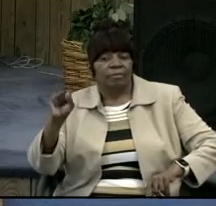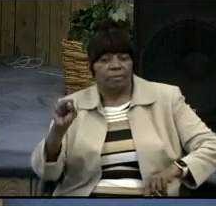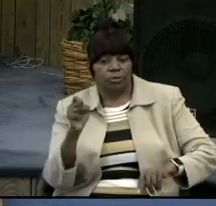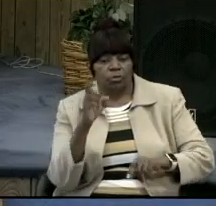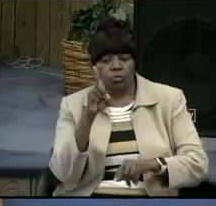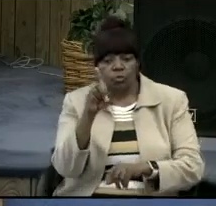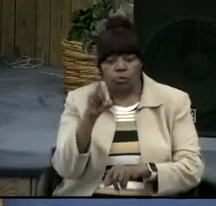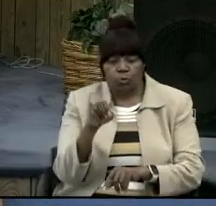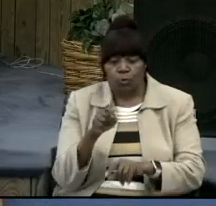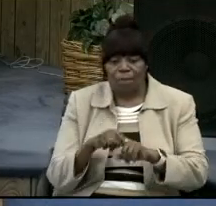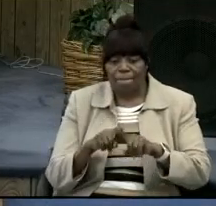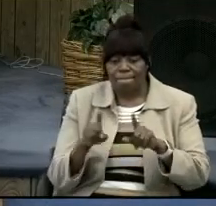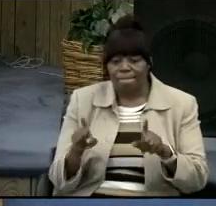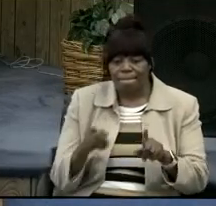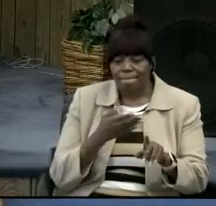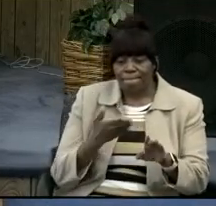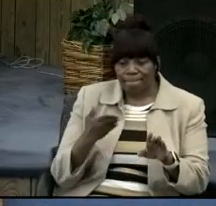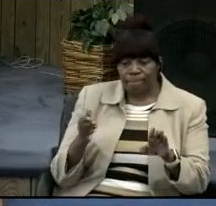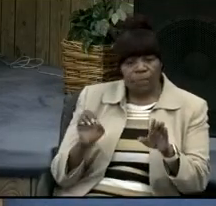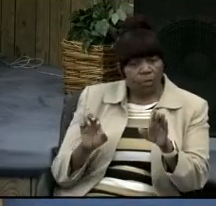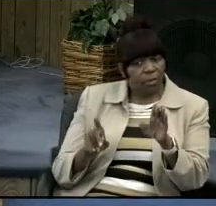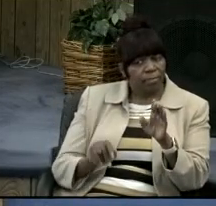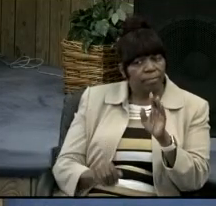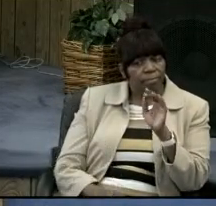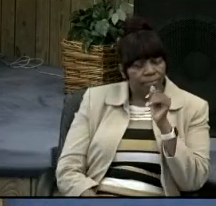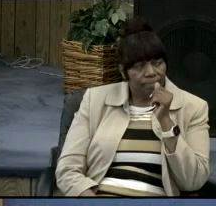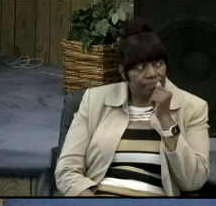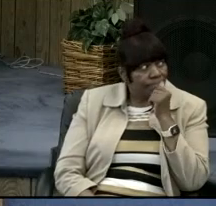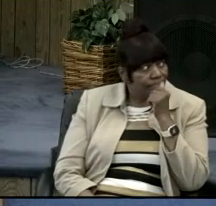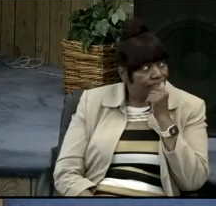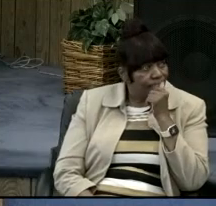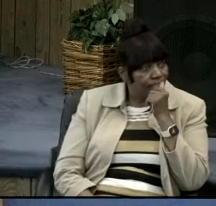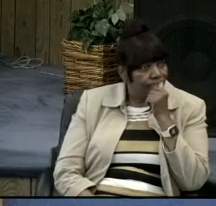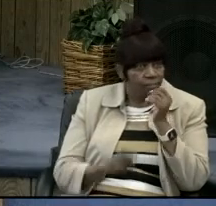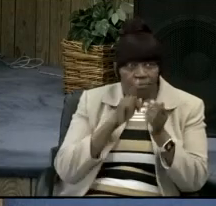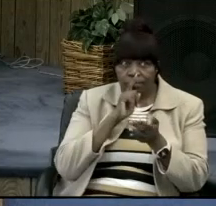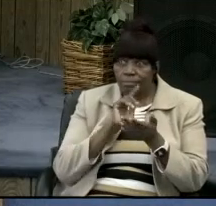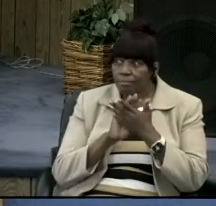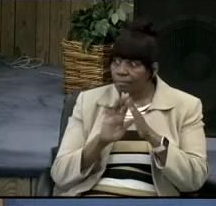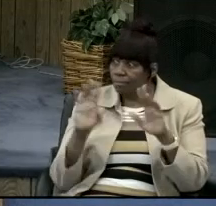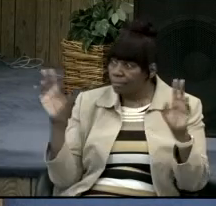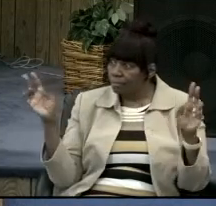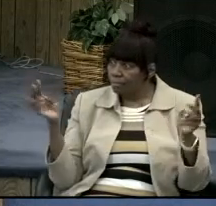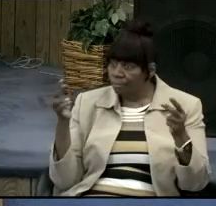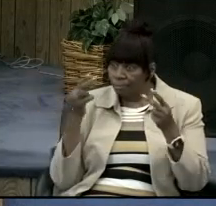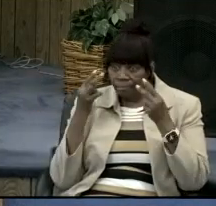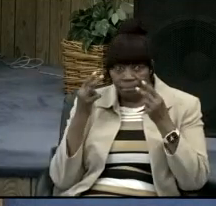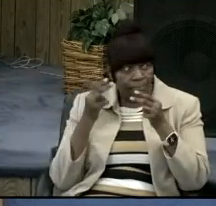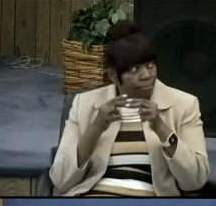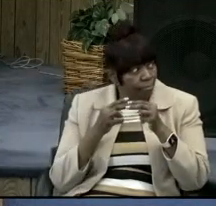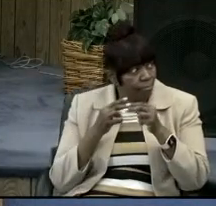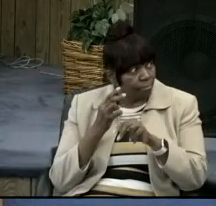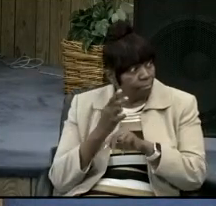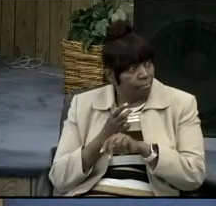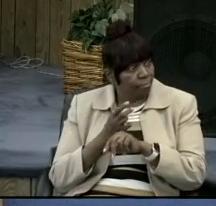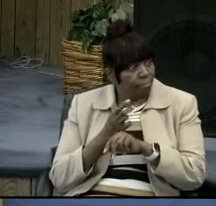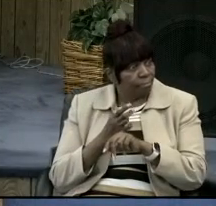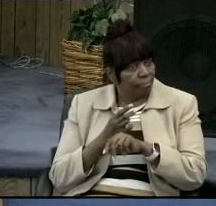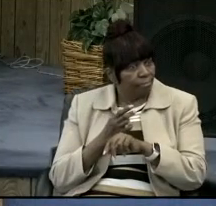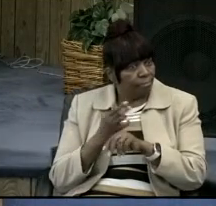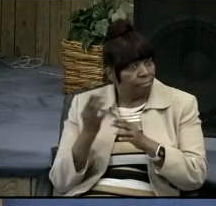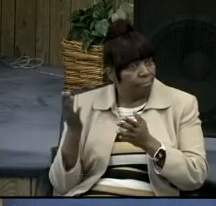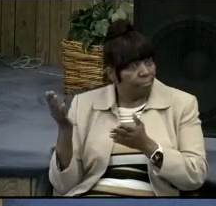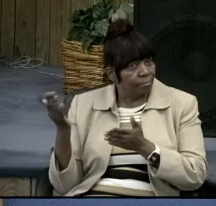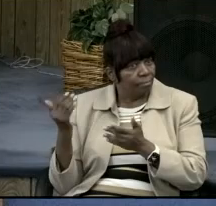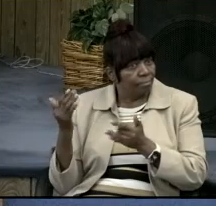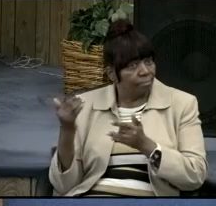different things. Okay. Hey, almighty quiet. You're looking at me real hard. You wondering if I'm